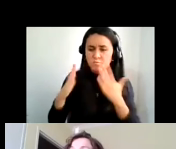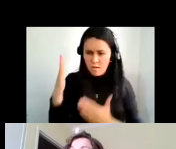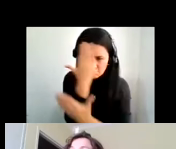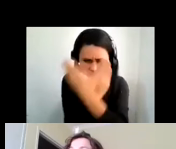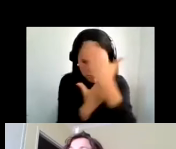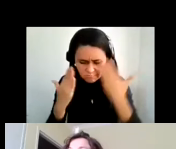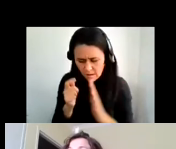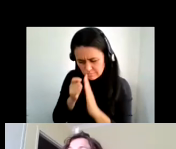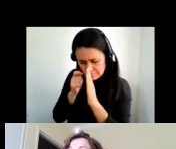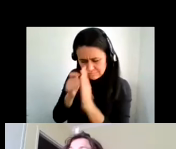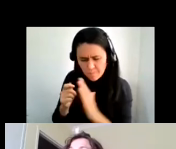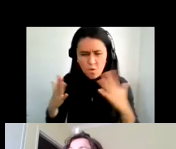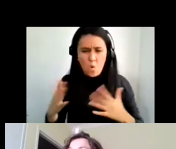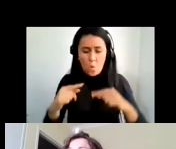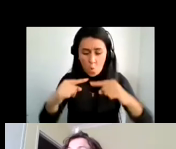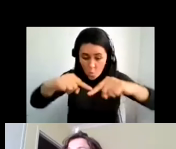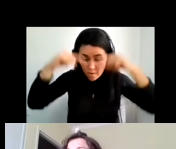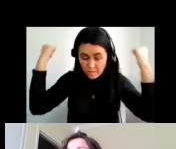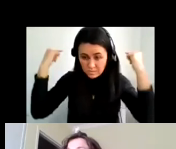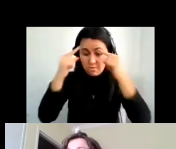at across